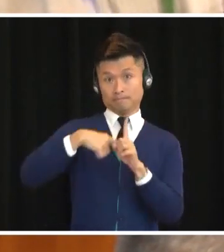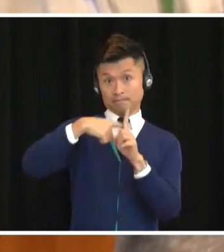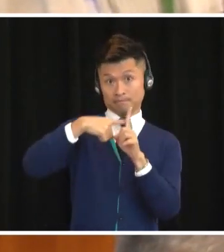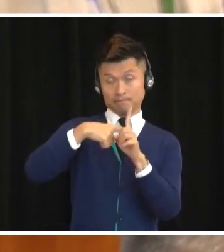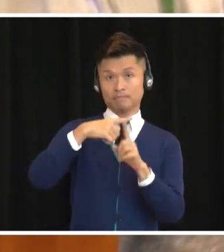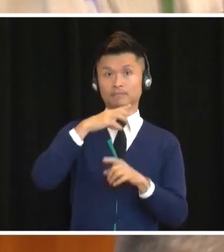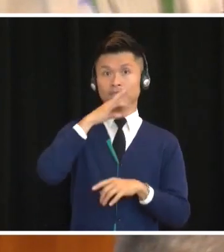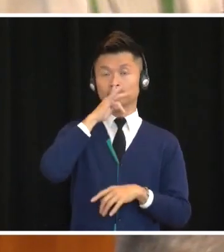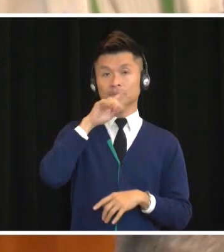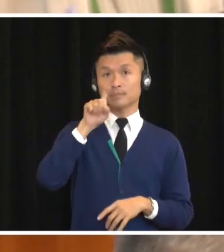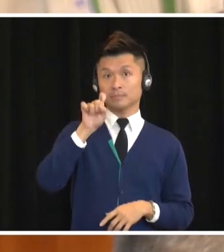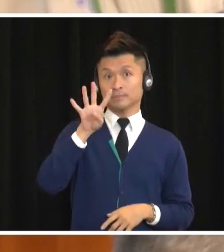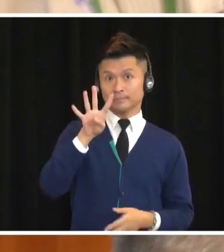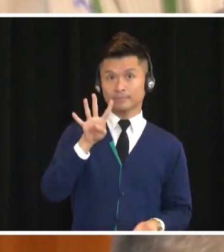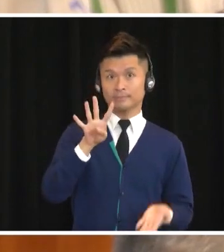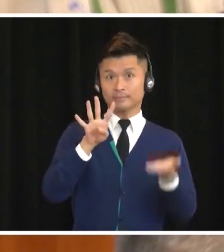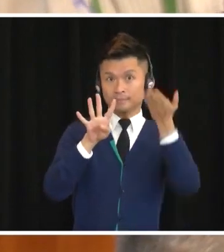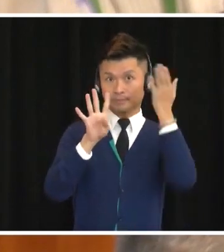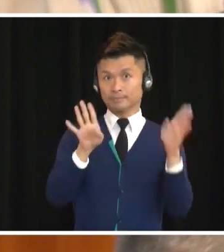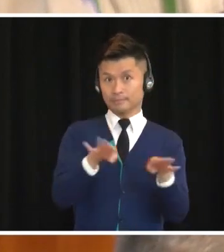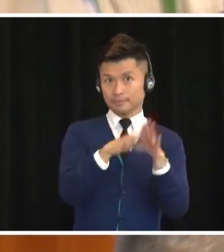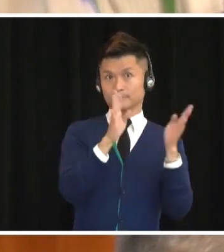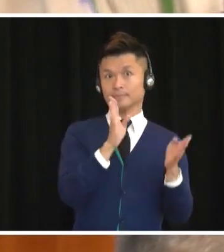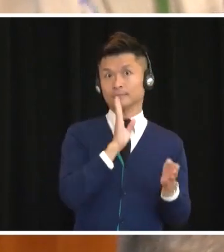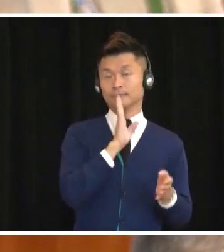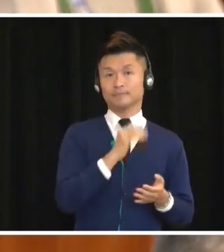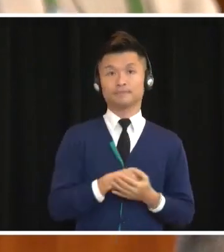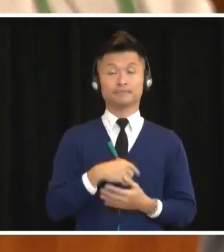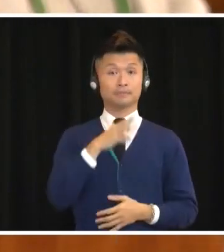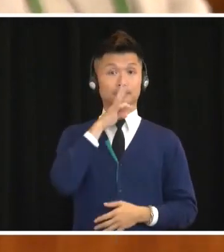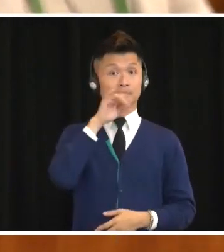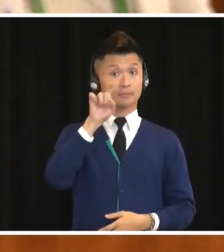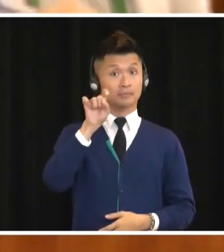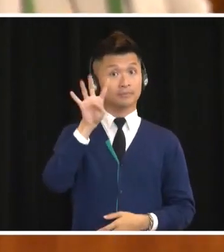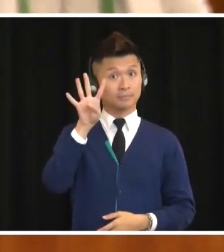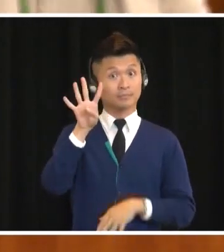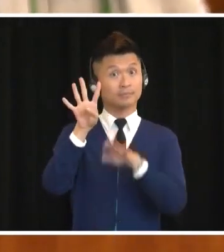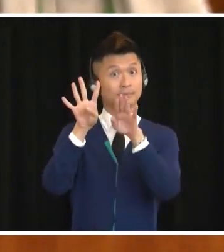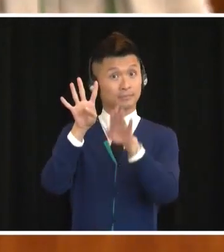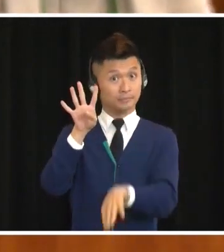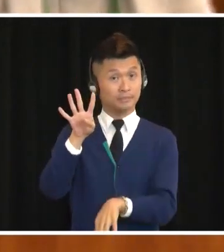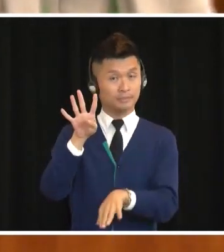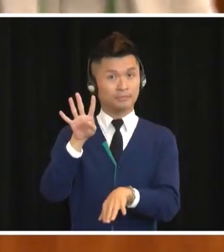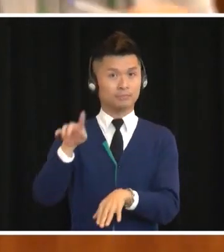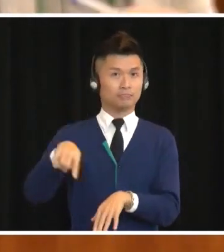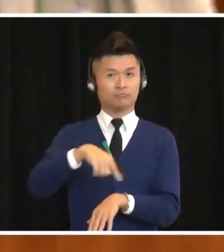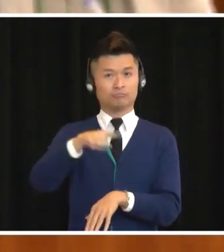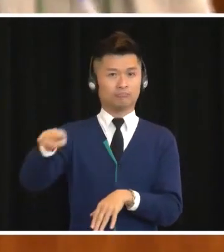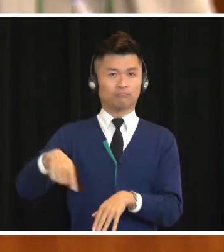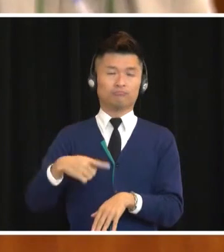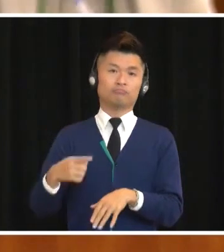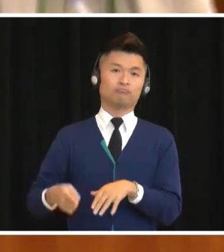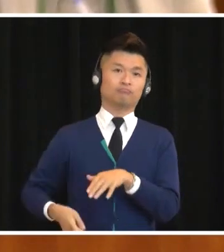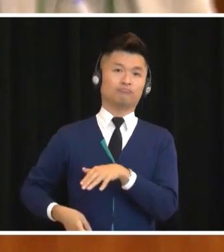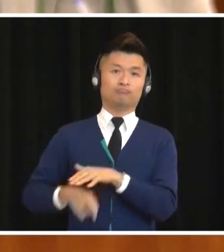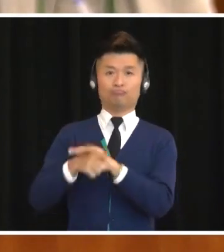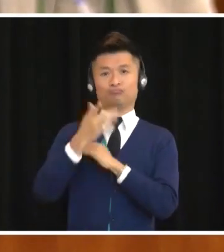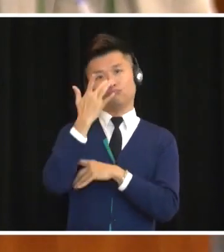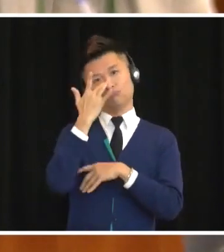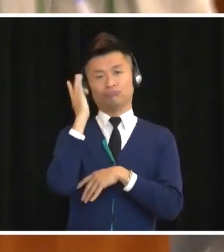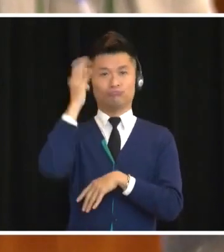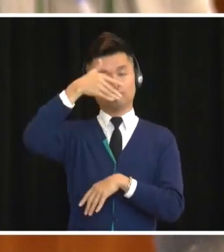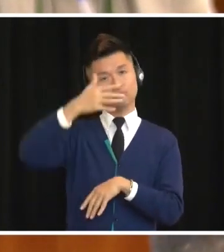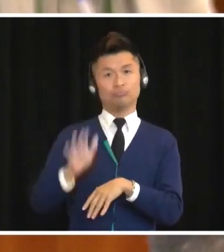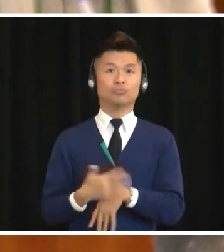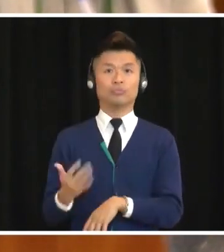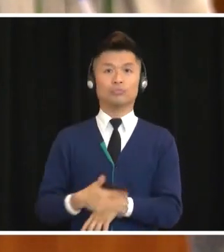responsibility. Only those who are above 14 will bear criminal responsibility. Those under 14